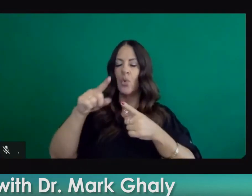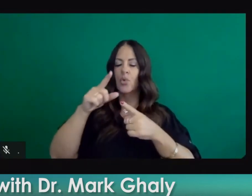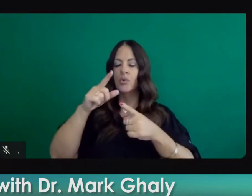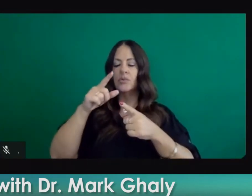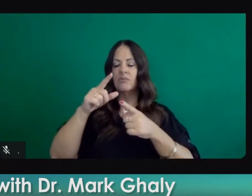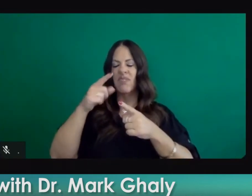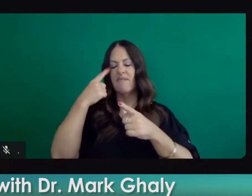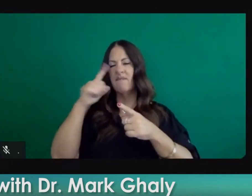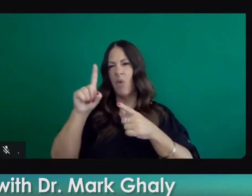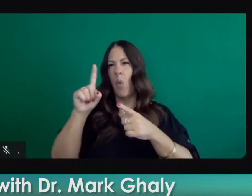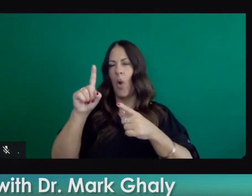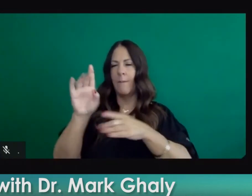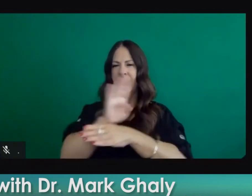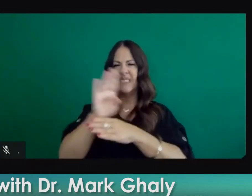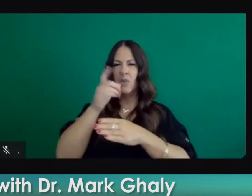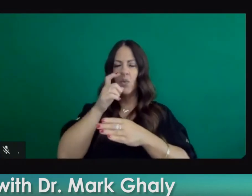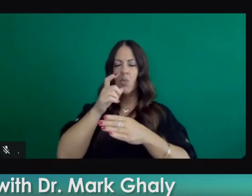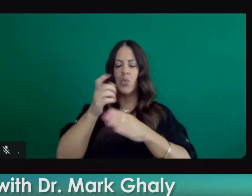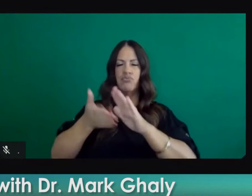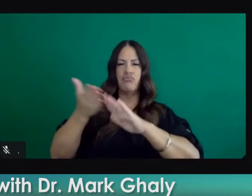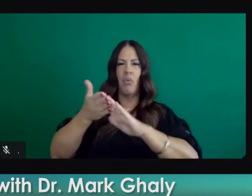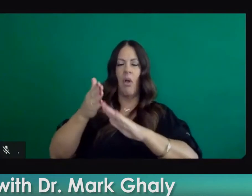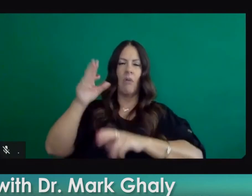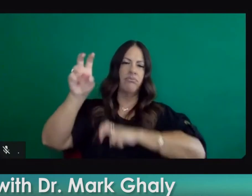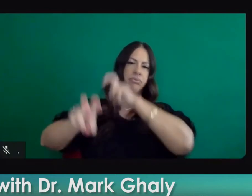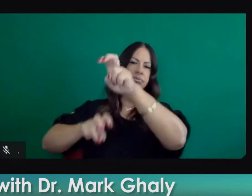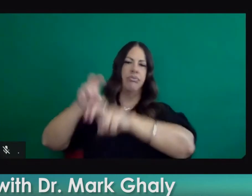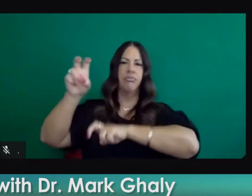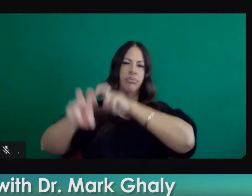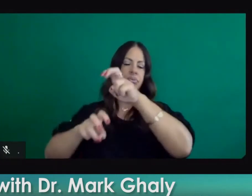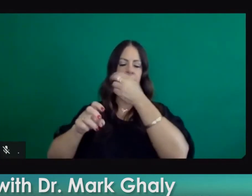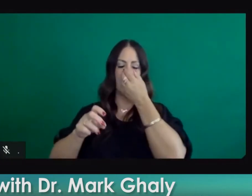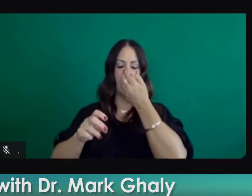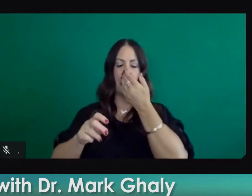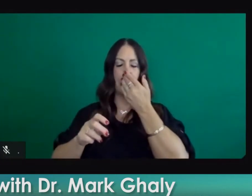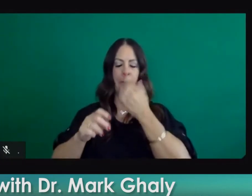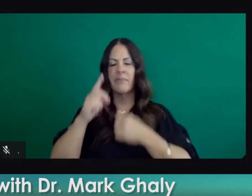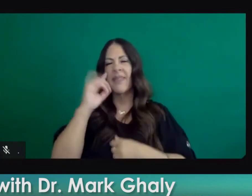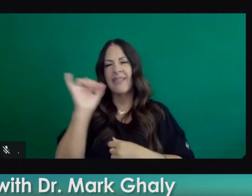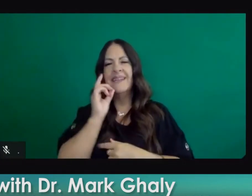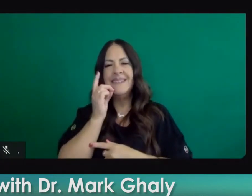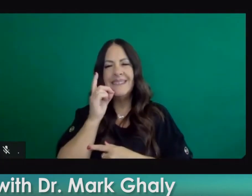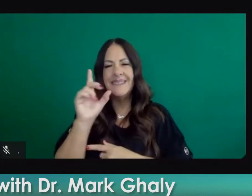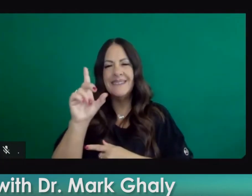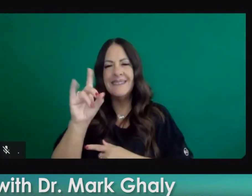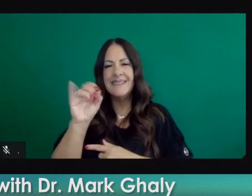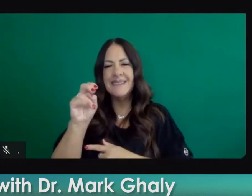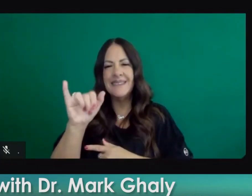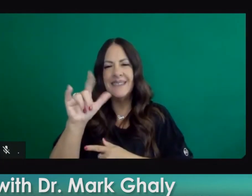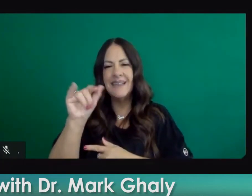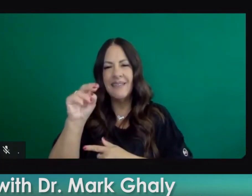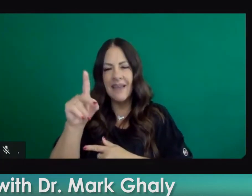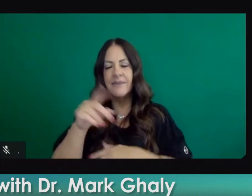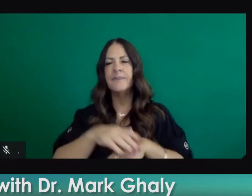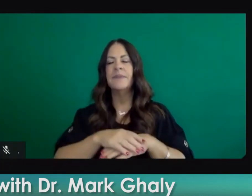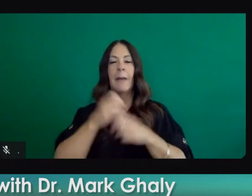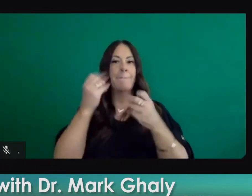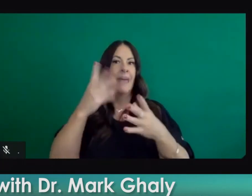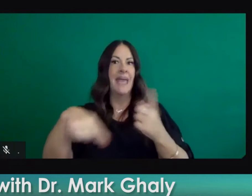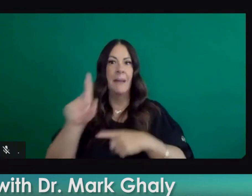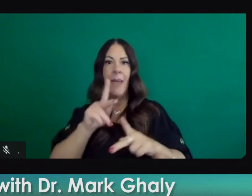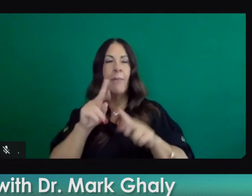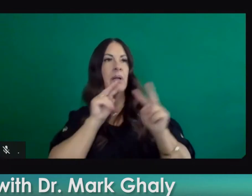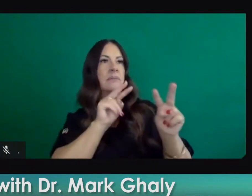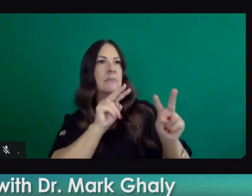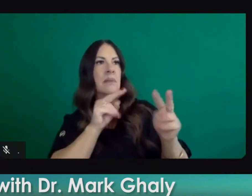theme parks as well as the operators of those theme parks. We know that a number of Californians are eager and wondering when that is coming, and